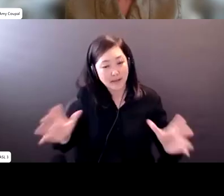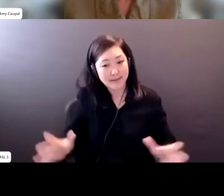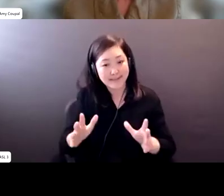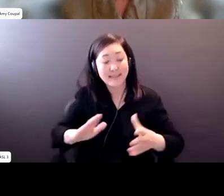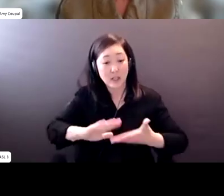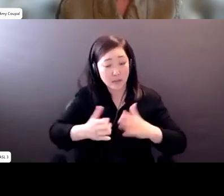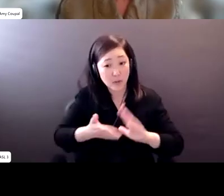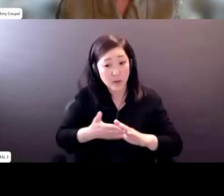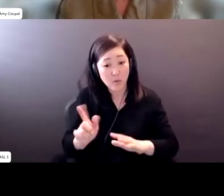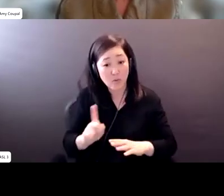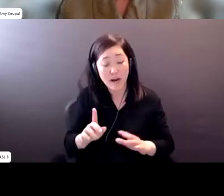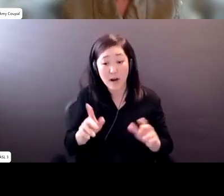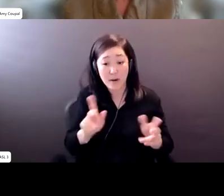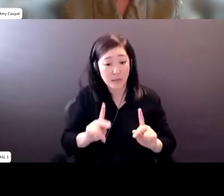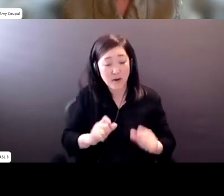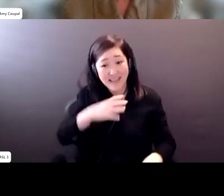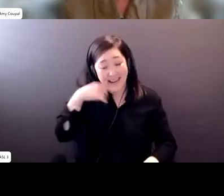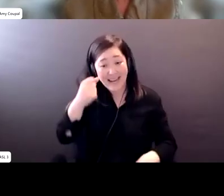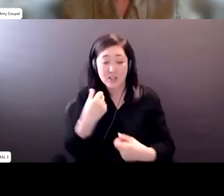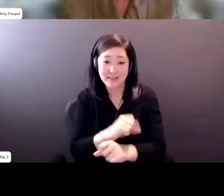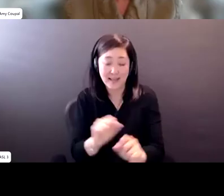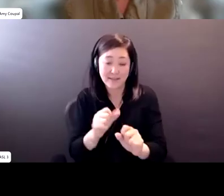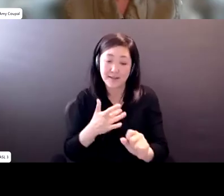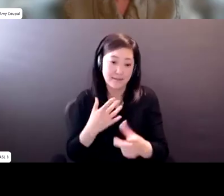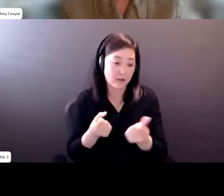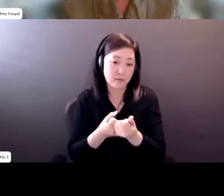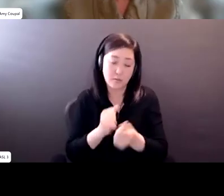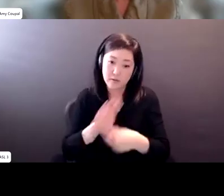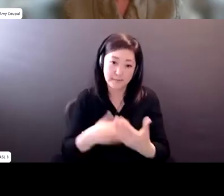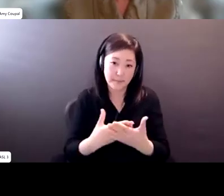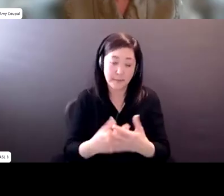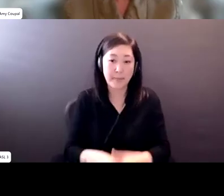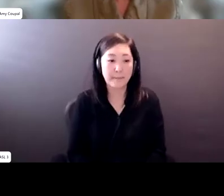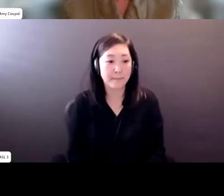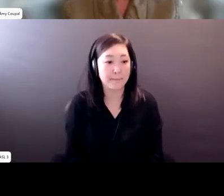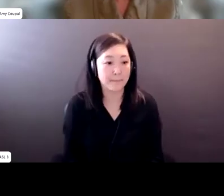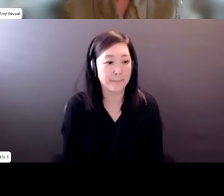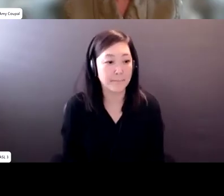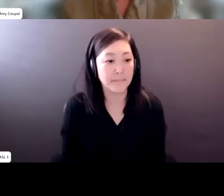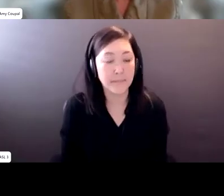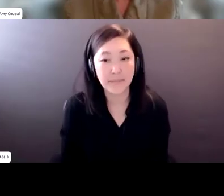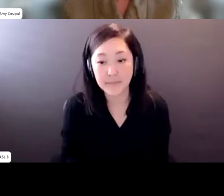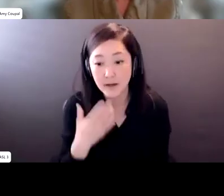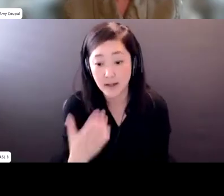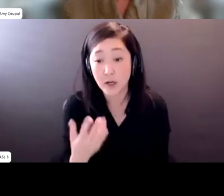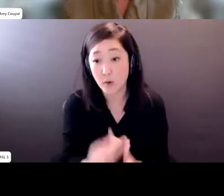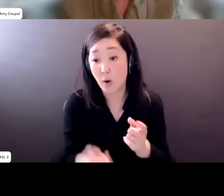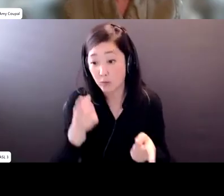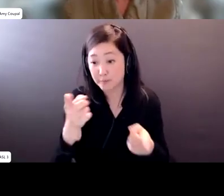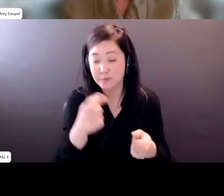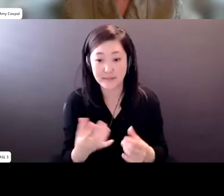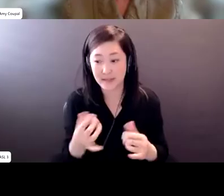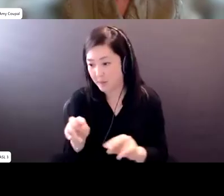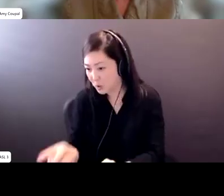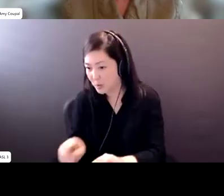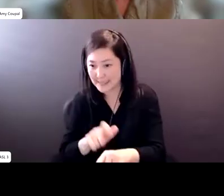in place, safe and supported. Thank you. Thank you both. Looking at the time,